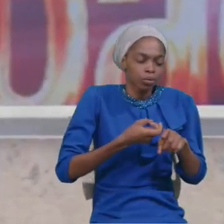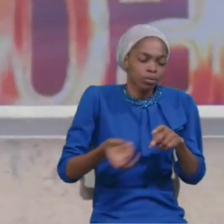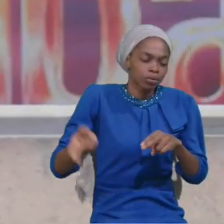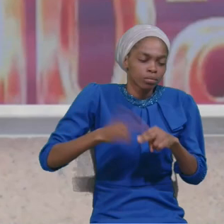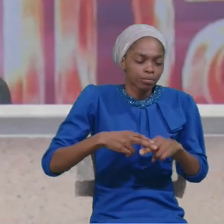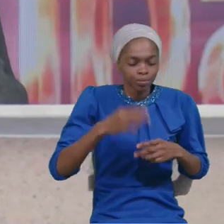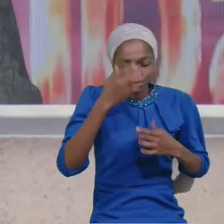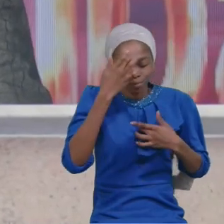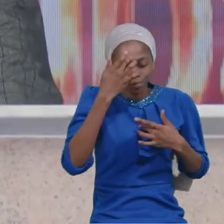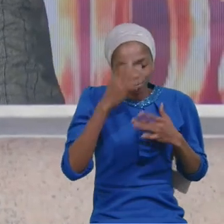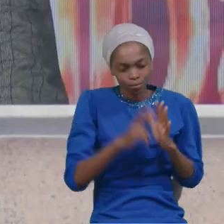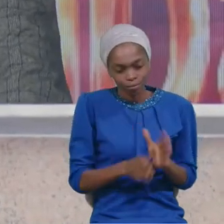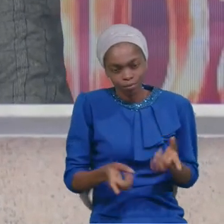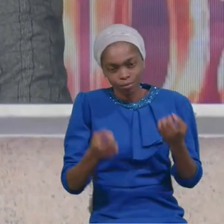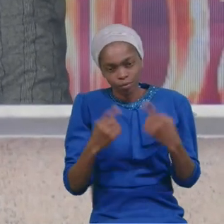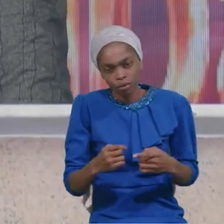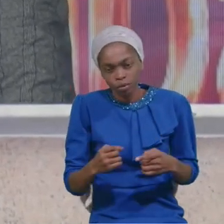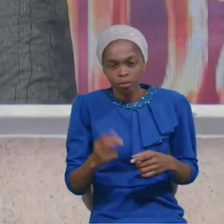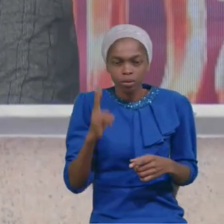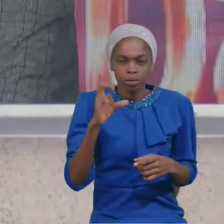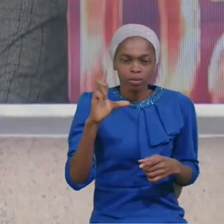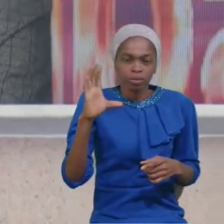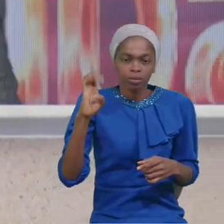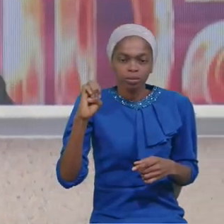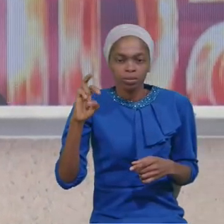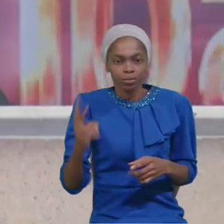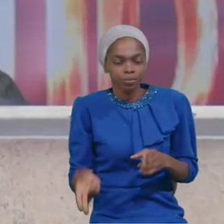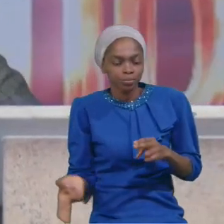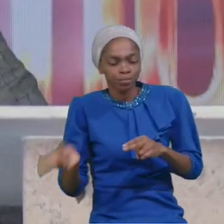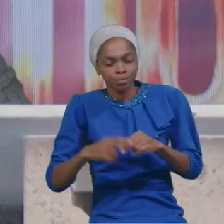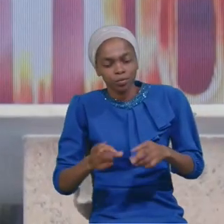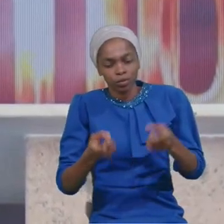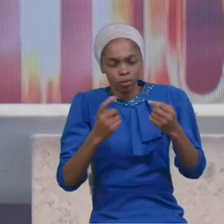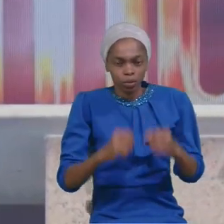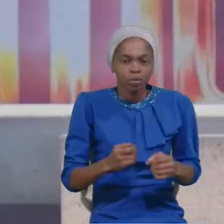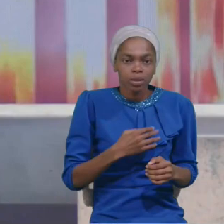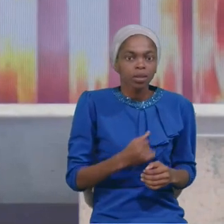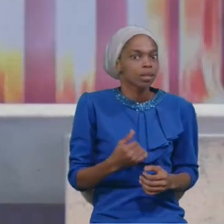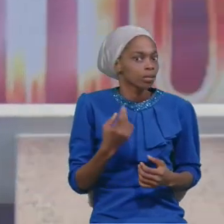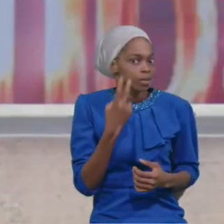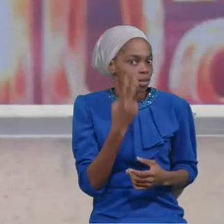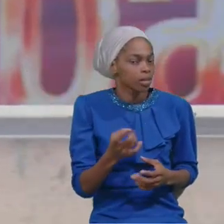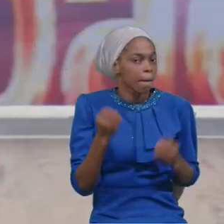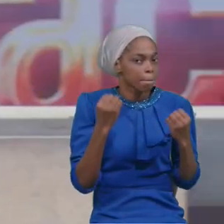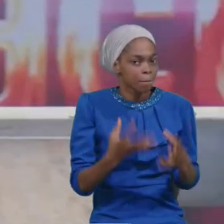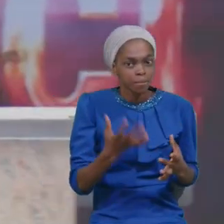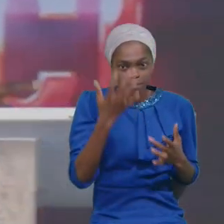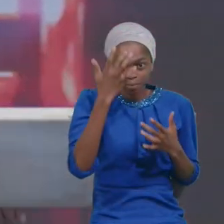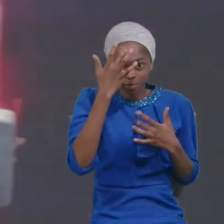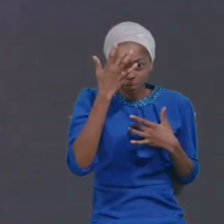call chemical reactions to our thoughts, our disappointments, and all